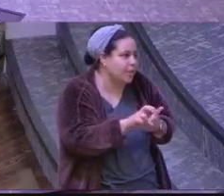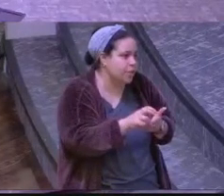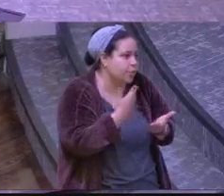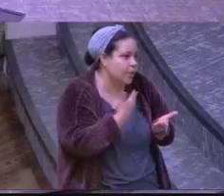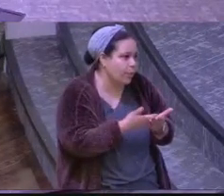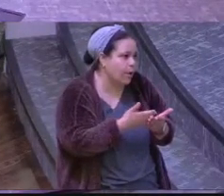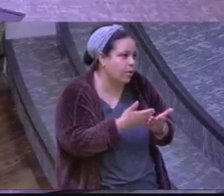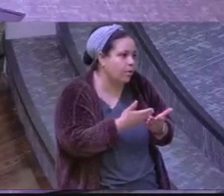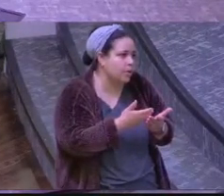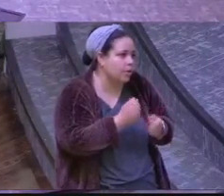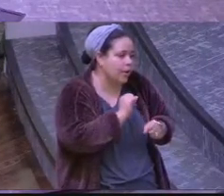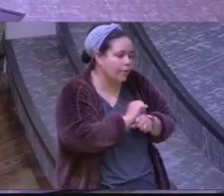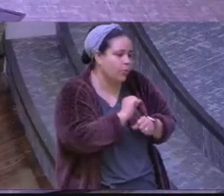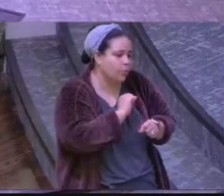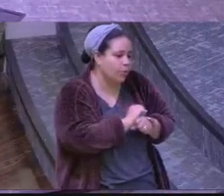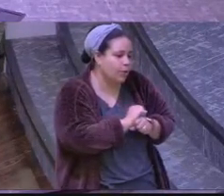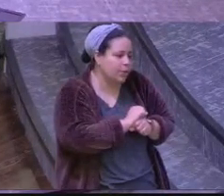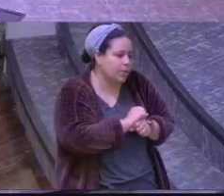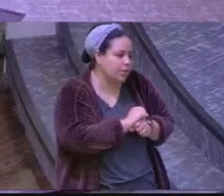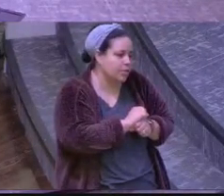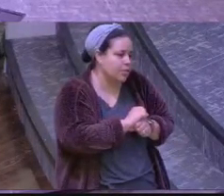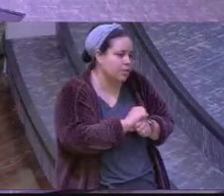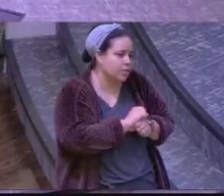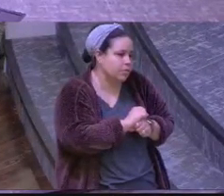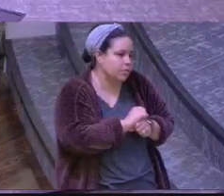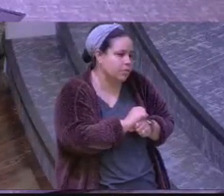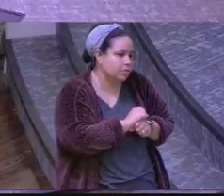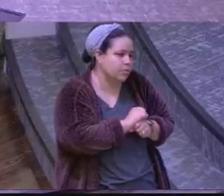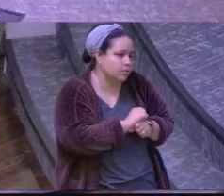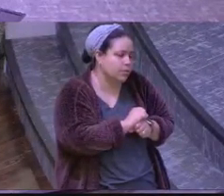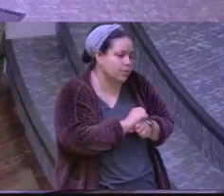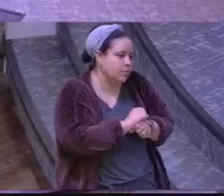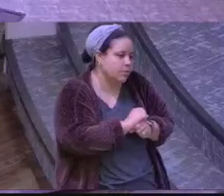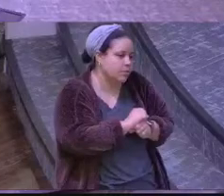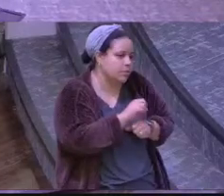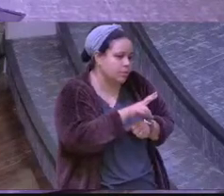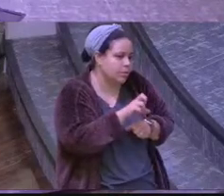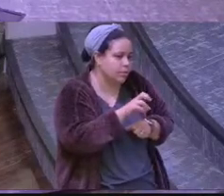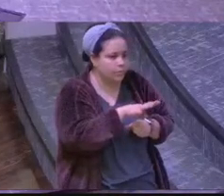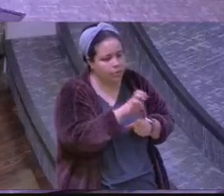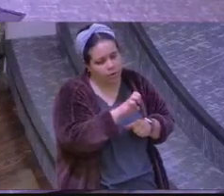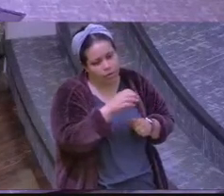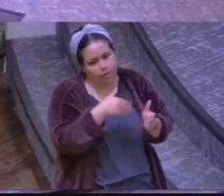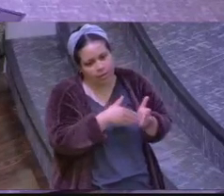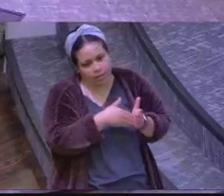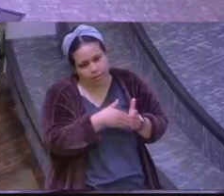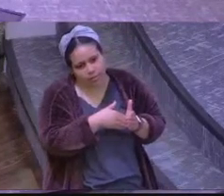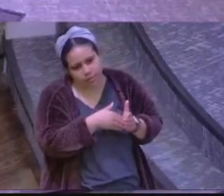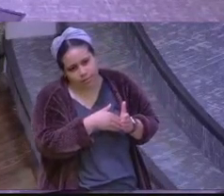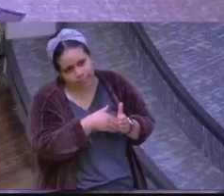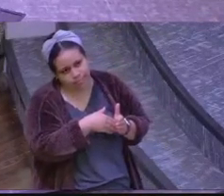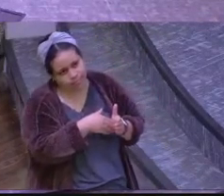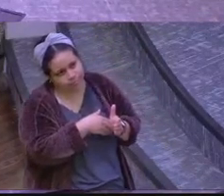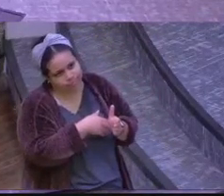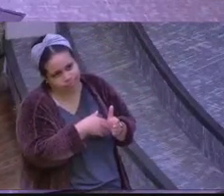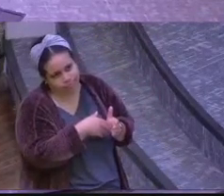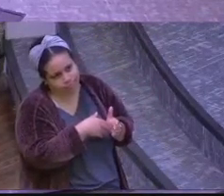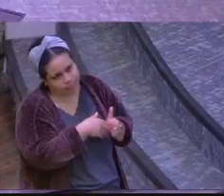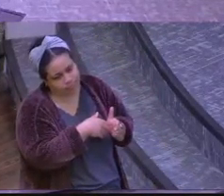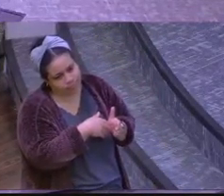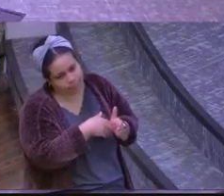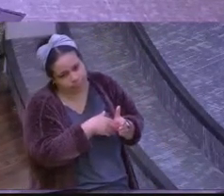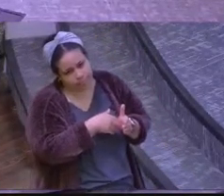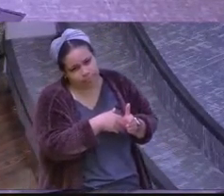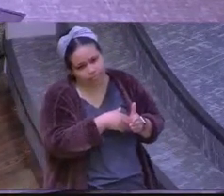had a working in a district that had a large Air Force base where we got $300,000 or $400,000. It's funded like we may be getting